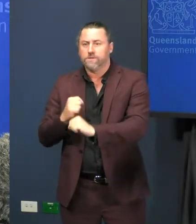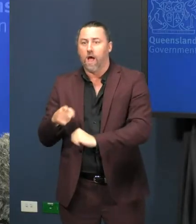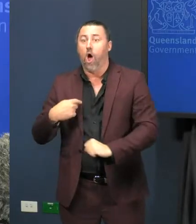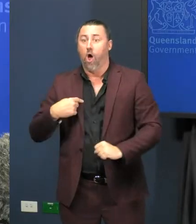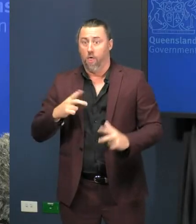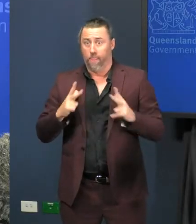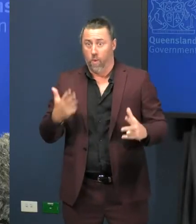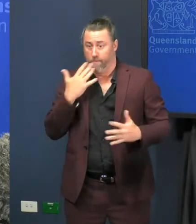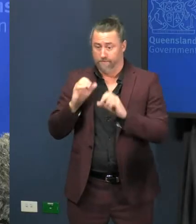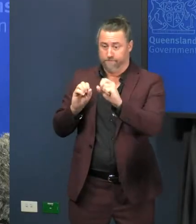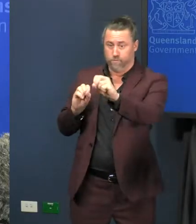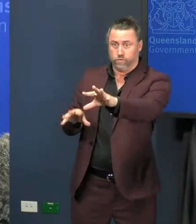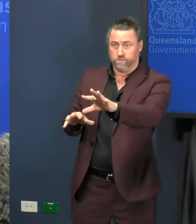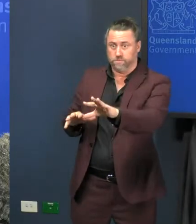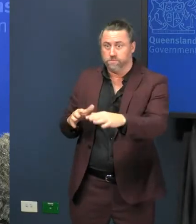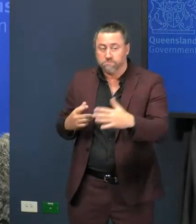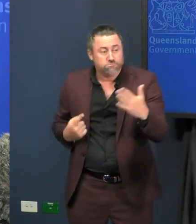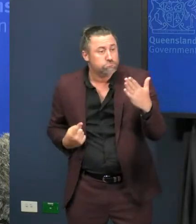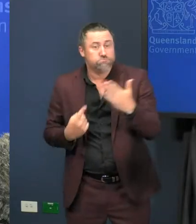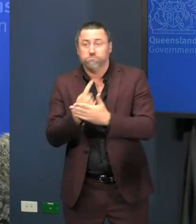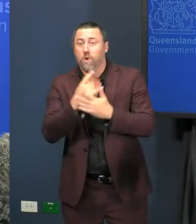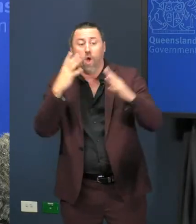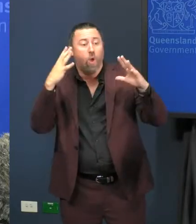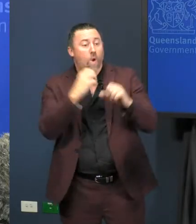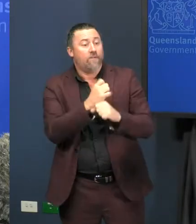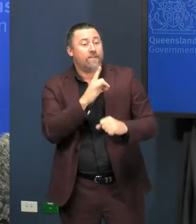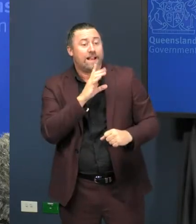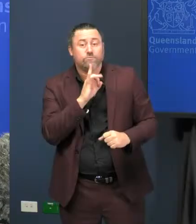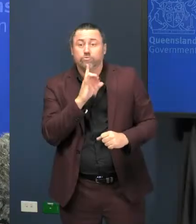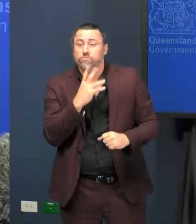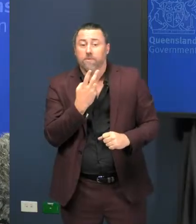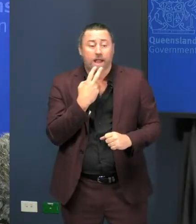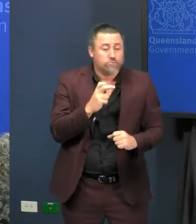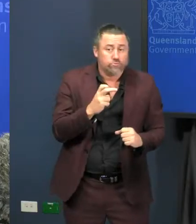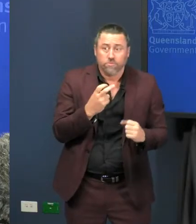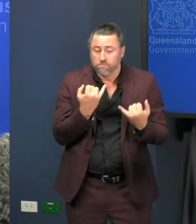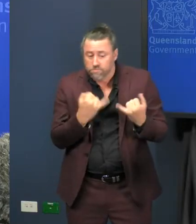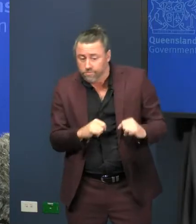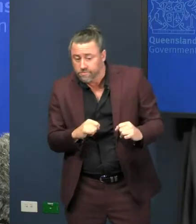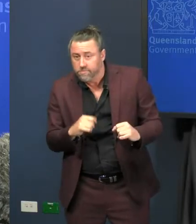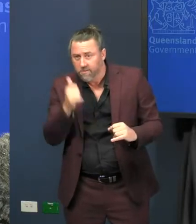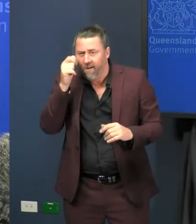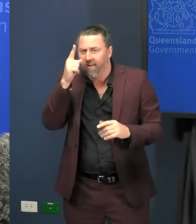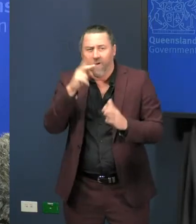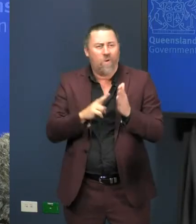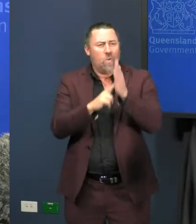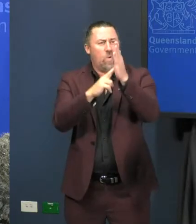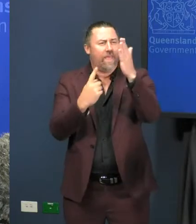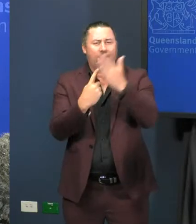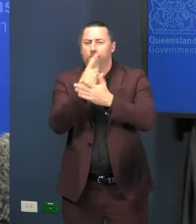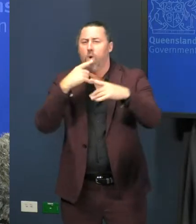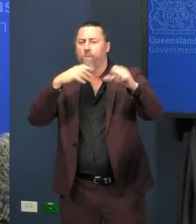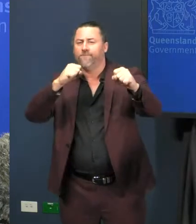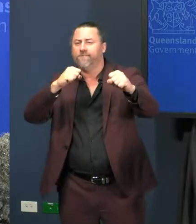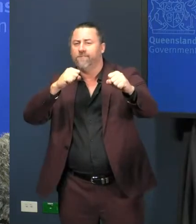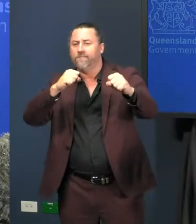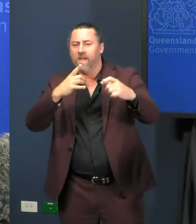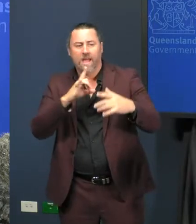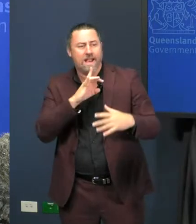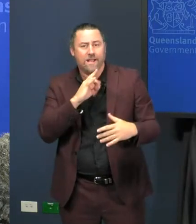backup power sources if we were to lose power, for example, because we have seen in previous events how